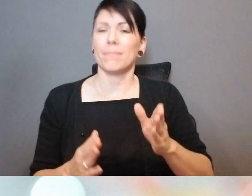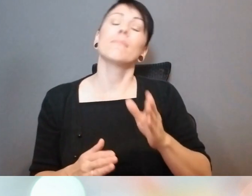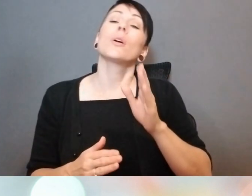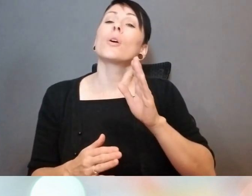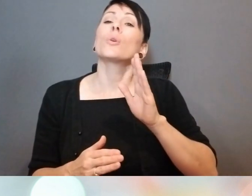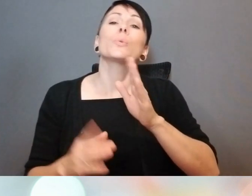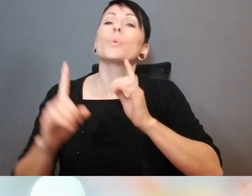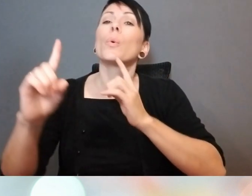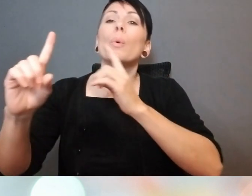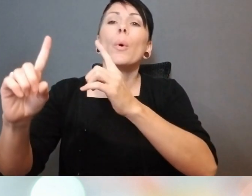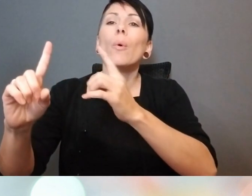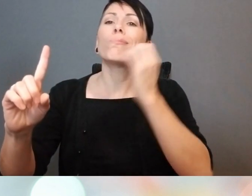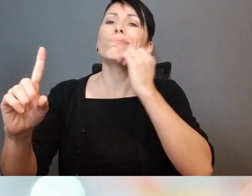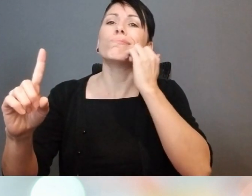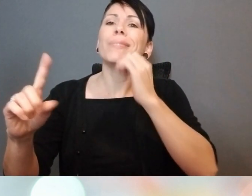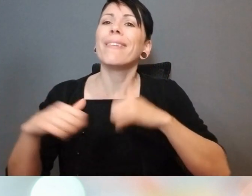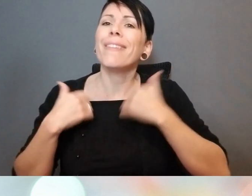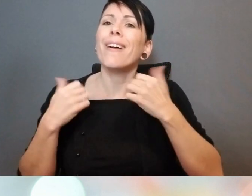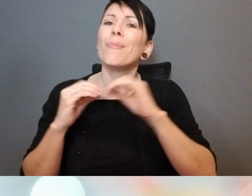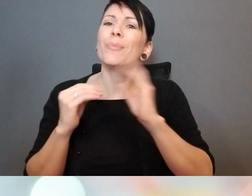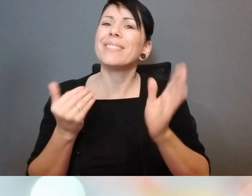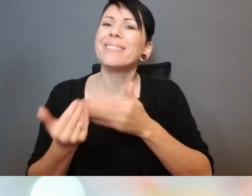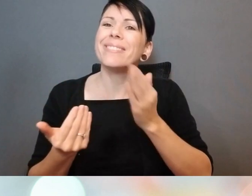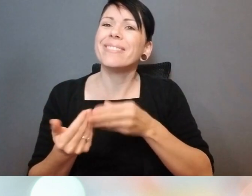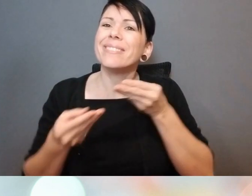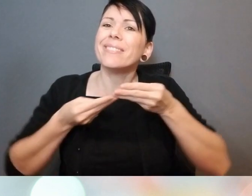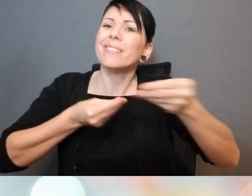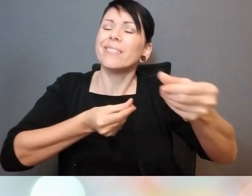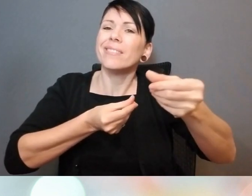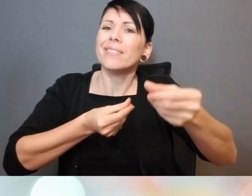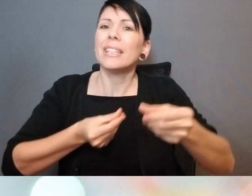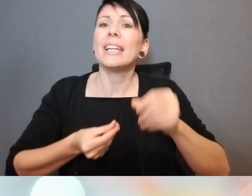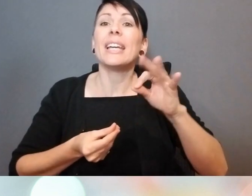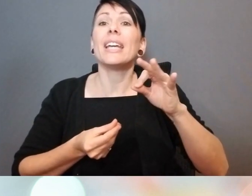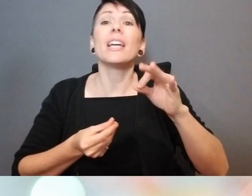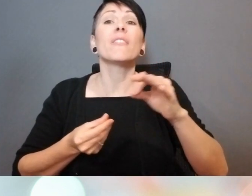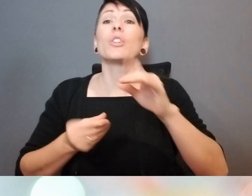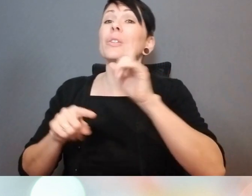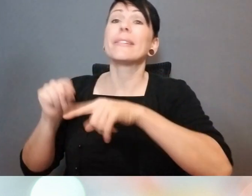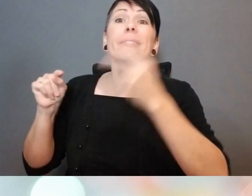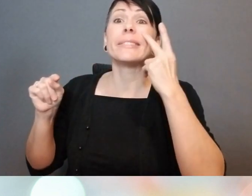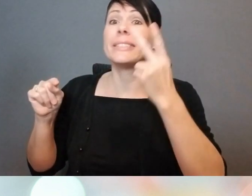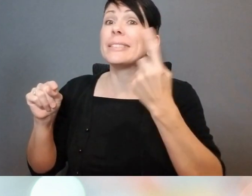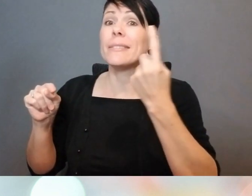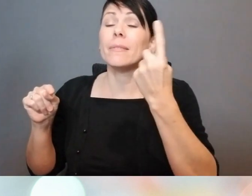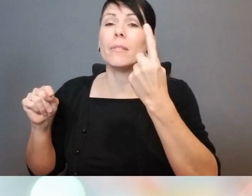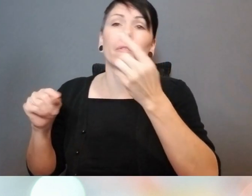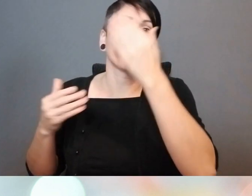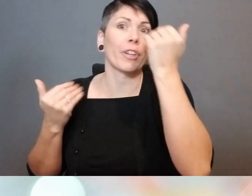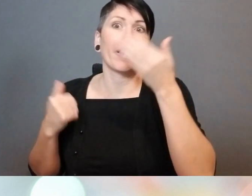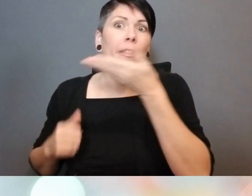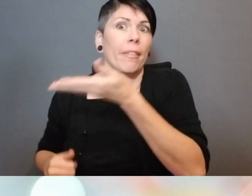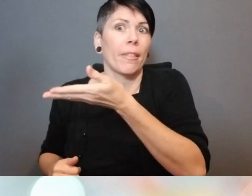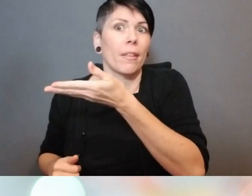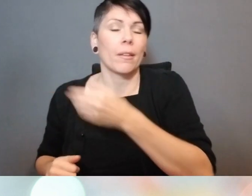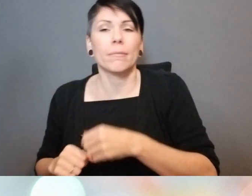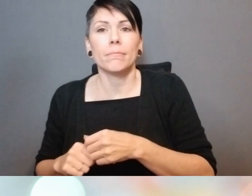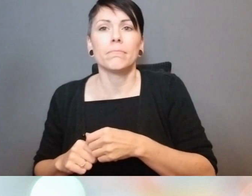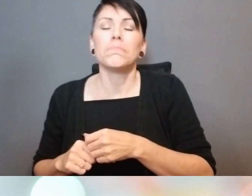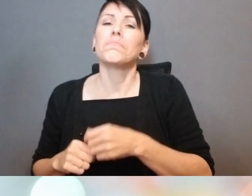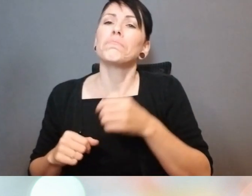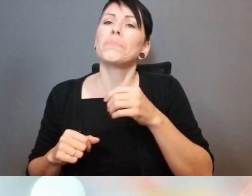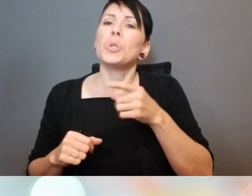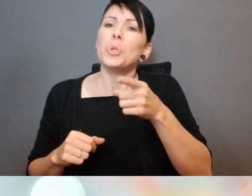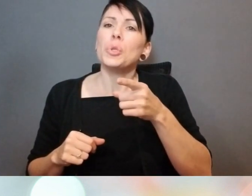totally. You organize to make daily life more efficient, but if a space is out of sight, it's often out of mind. You're a bit reactive when it comes to organizing, which usually